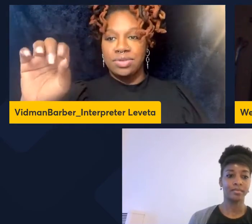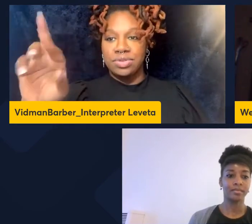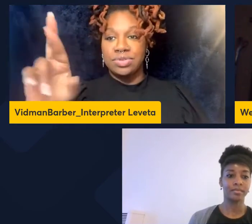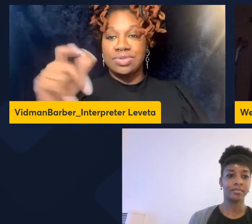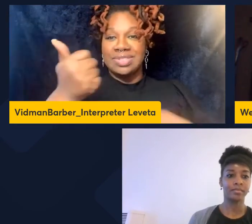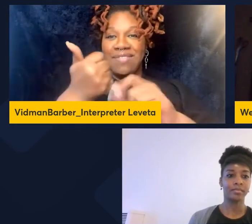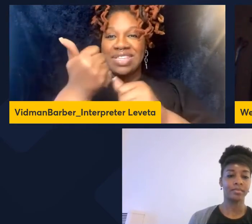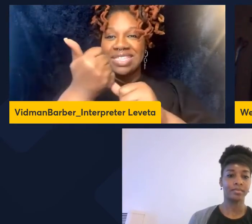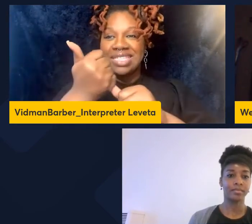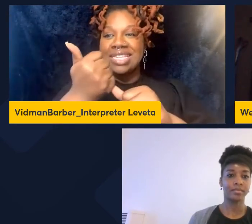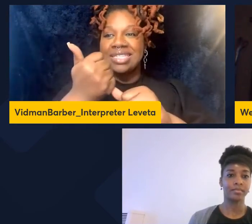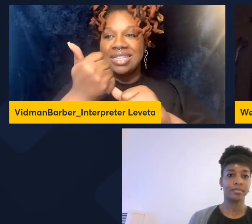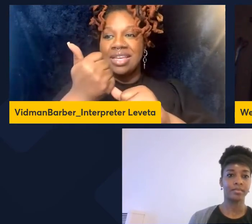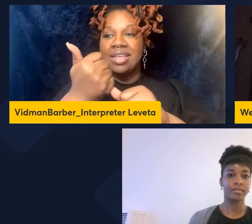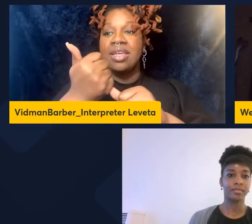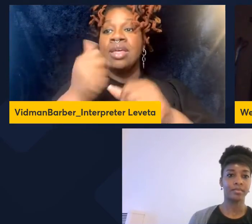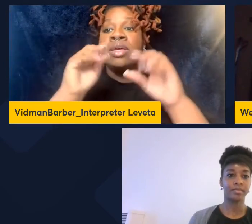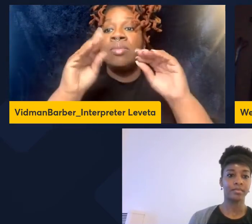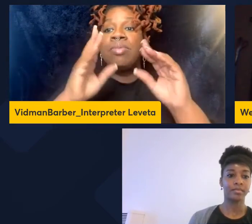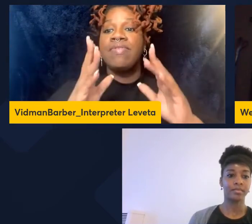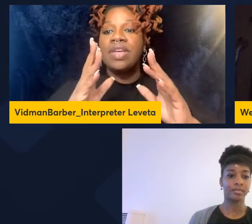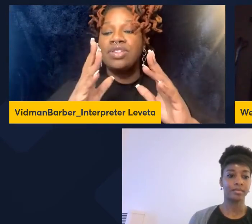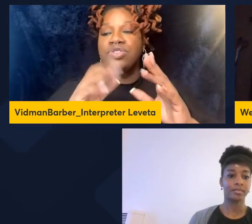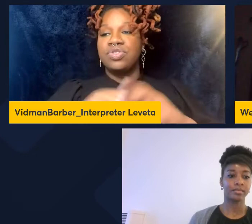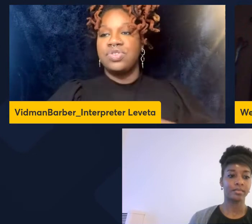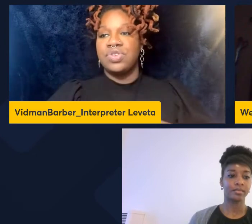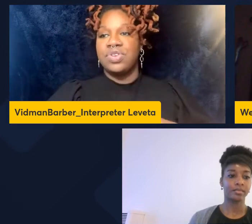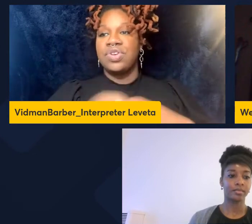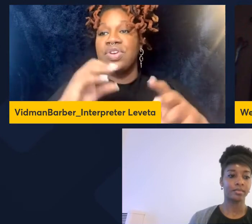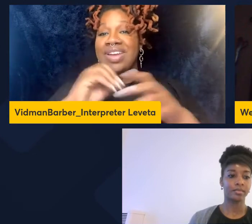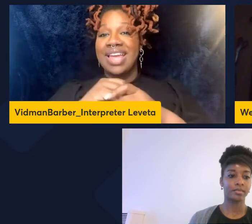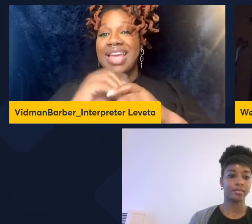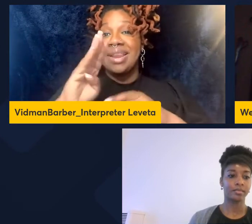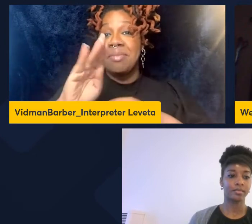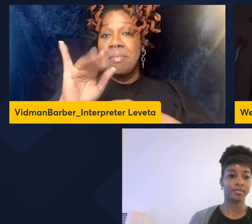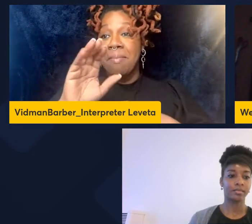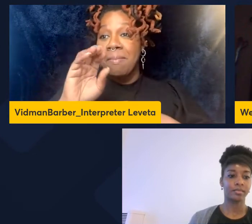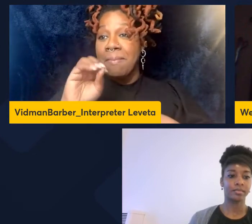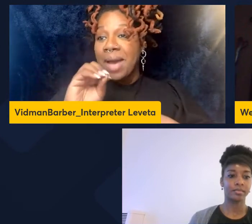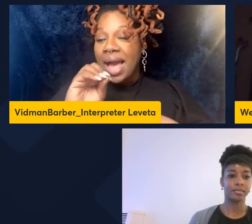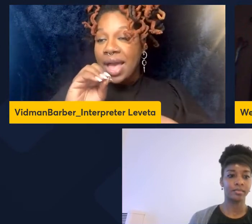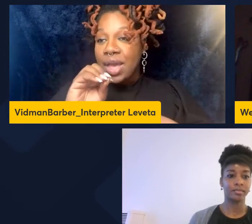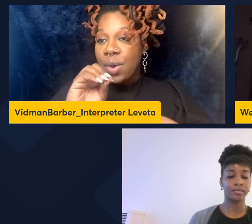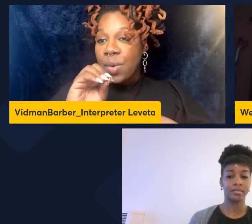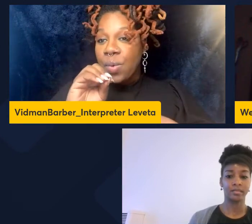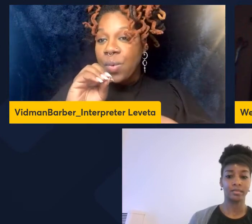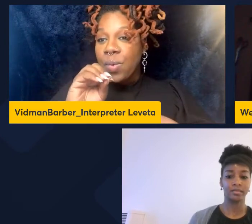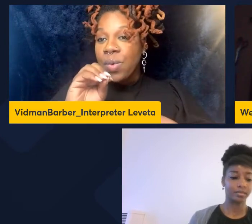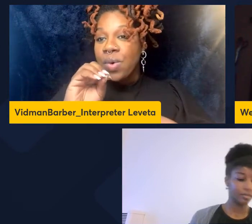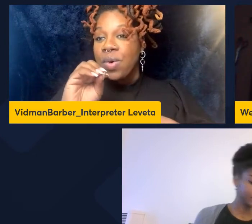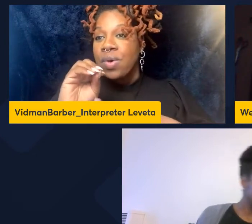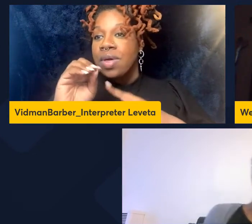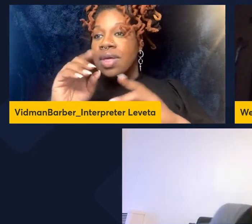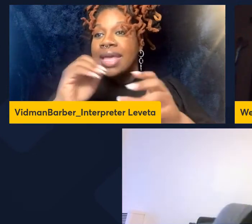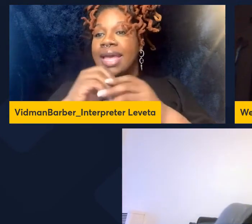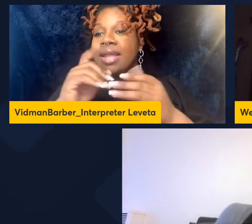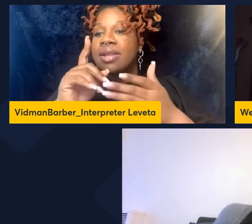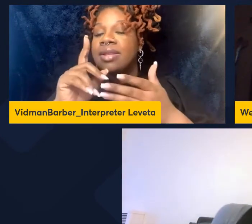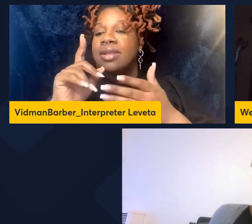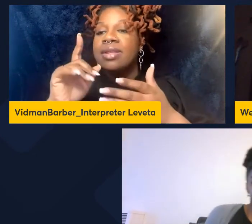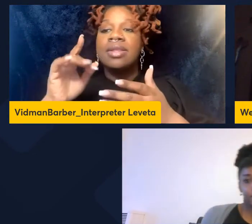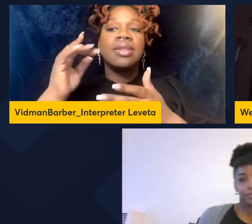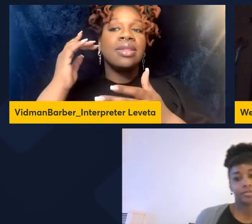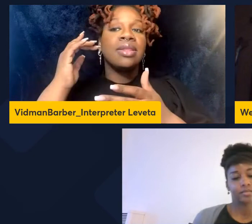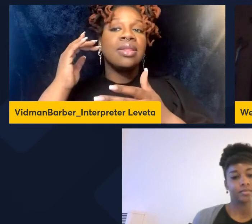of Bioengineering and Therapeutic Sciences at the University of California, San Francisco, and